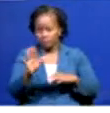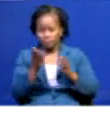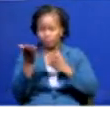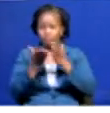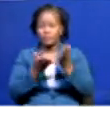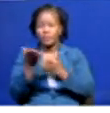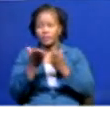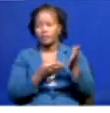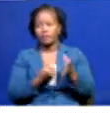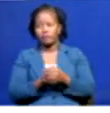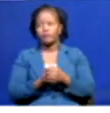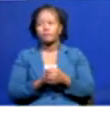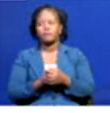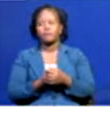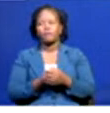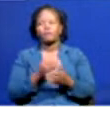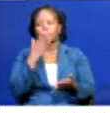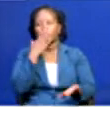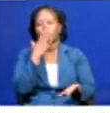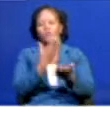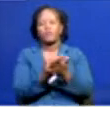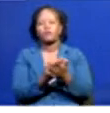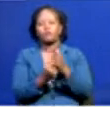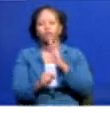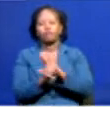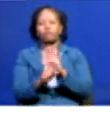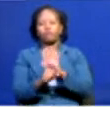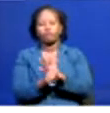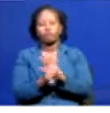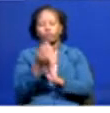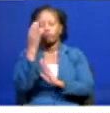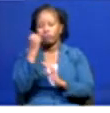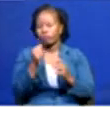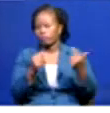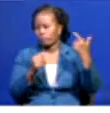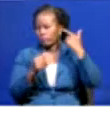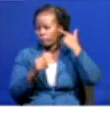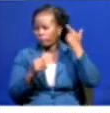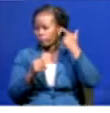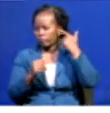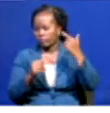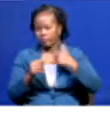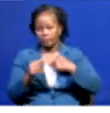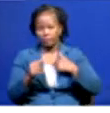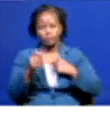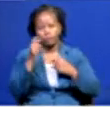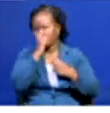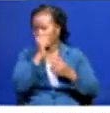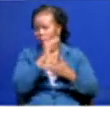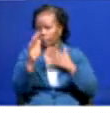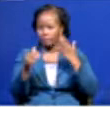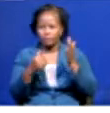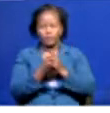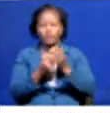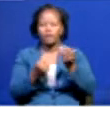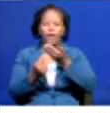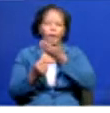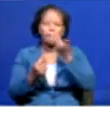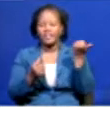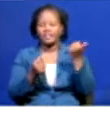serve. I thank you for listening to me, and I wish you the very best as